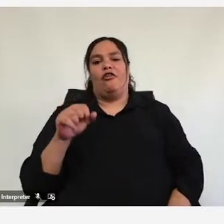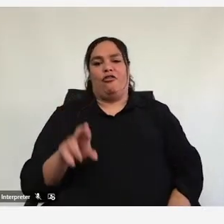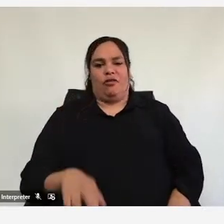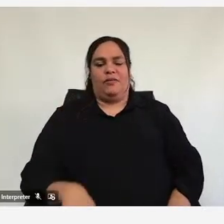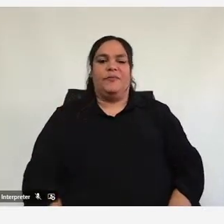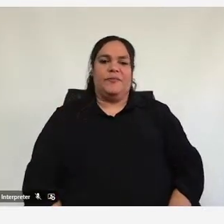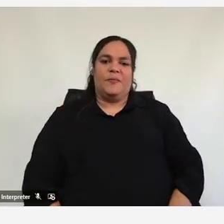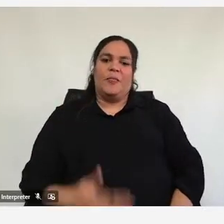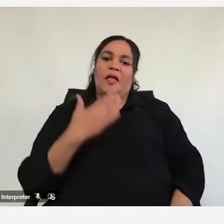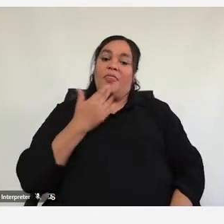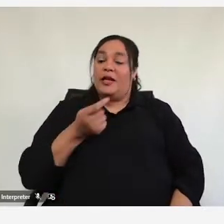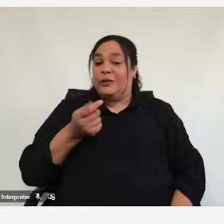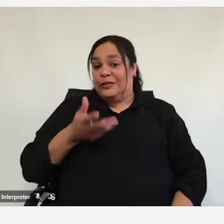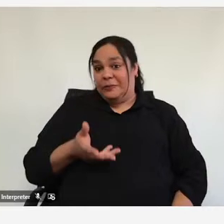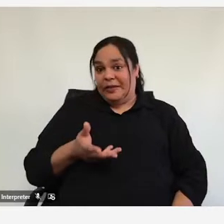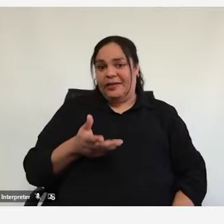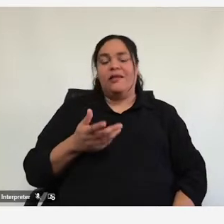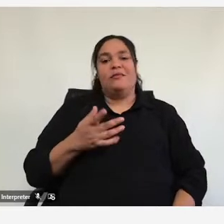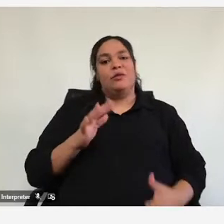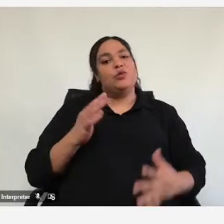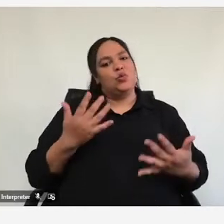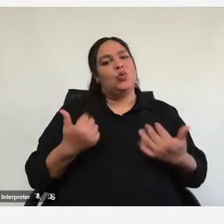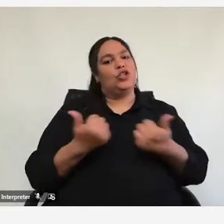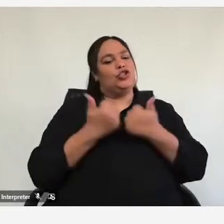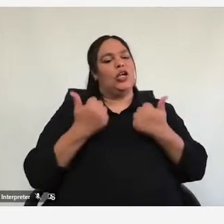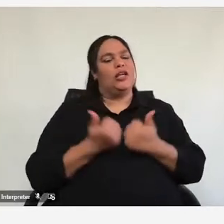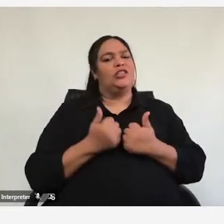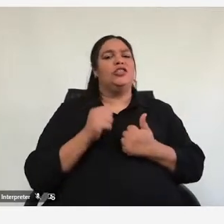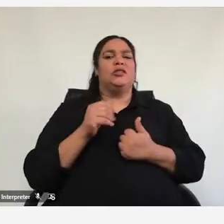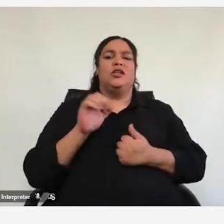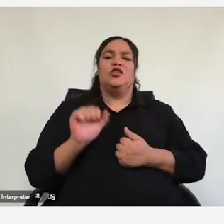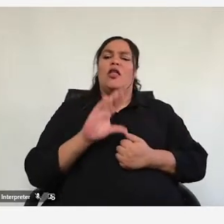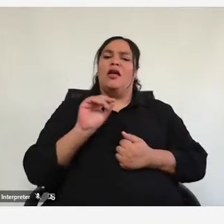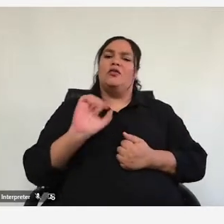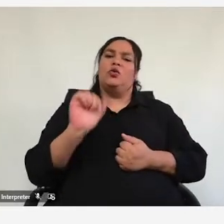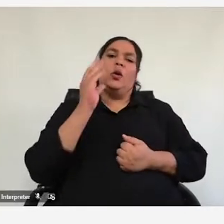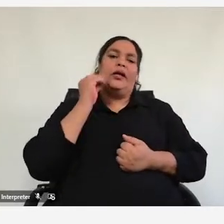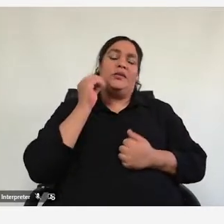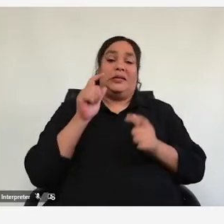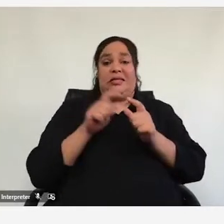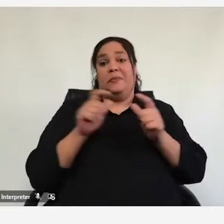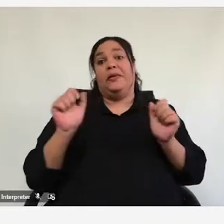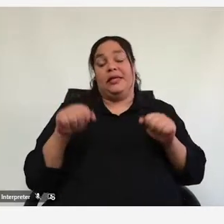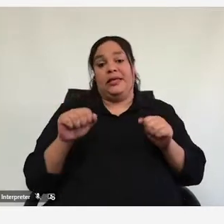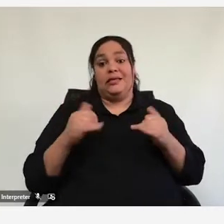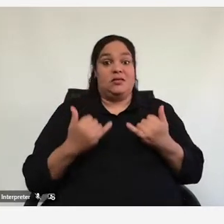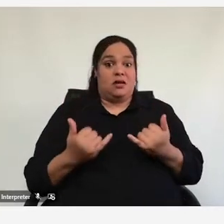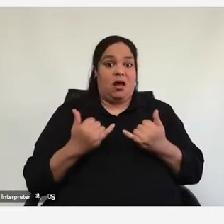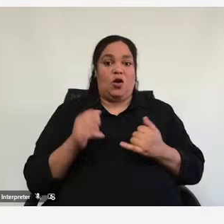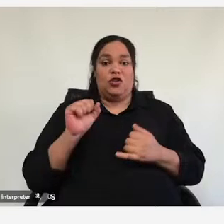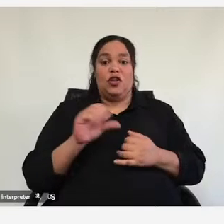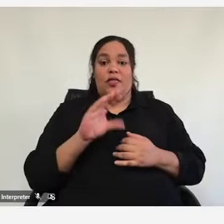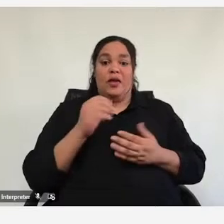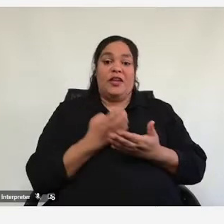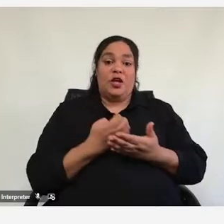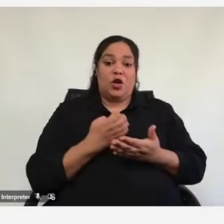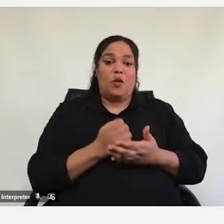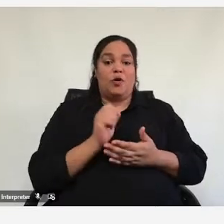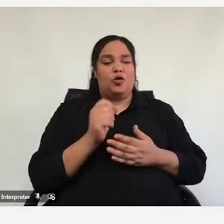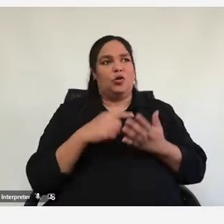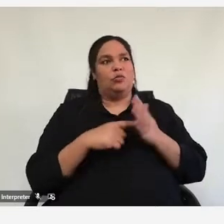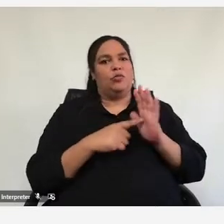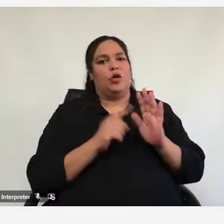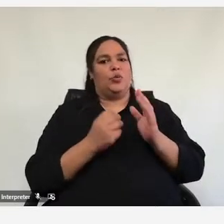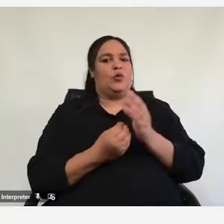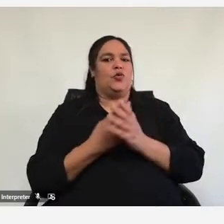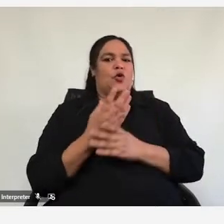Thank you, Mr. Speaker. The challenges that South Africa faces are enormous. Right now, the South African economy is projected to grow